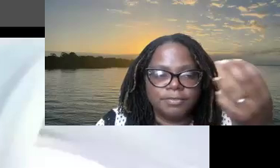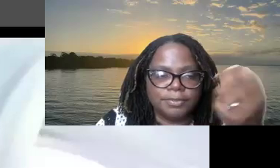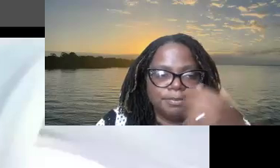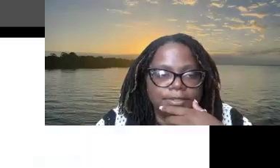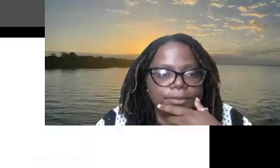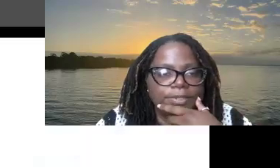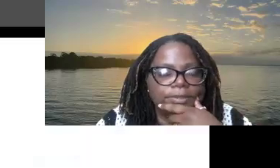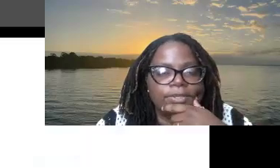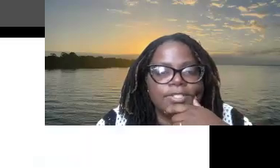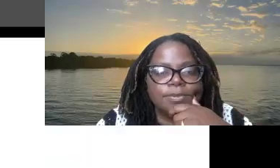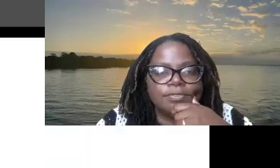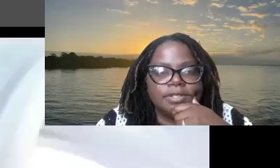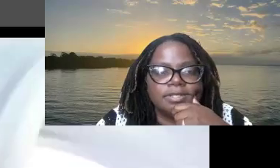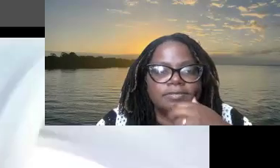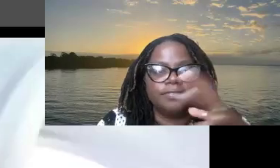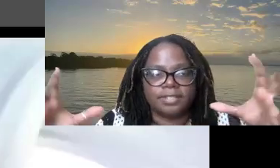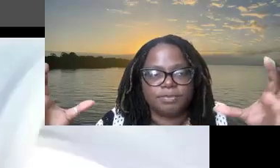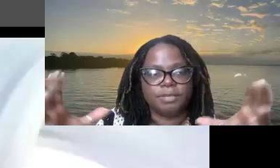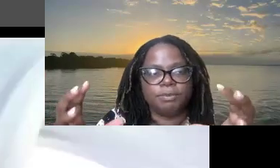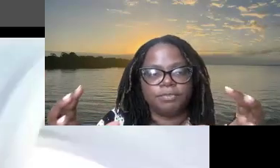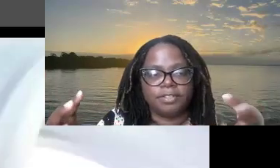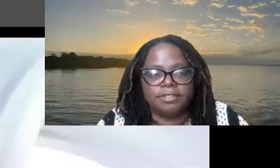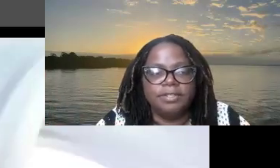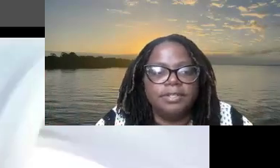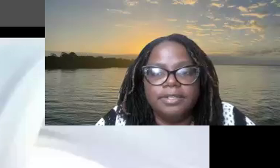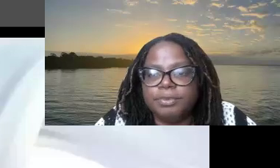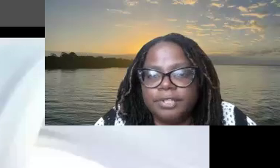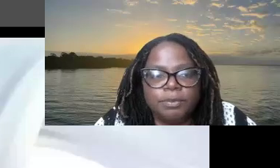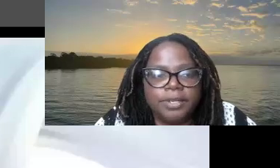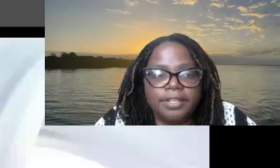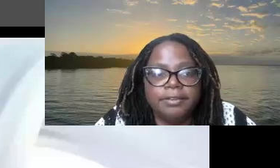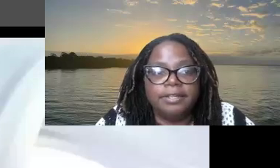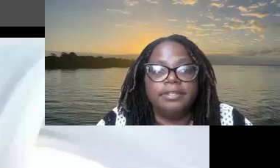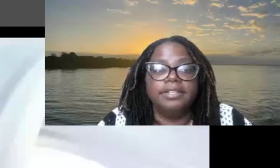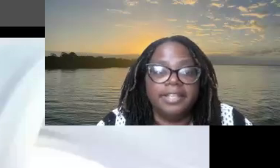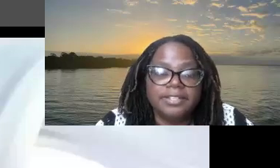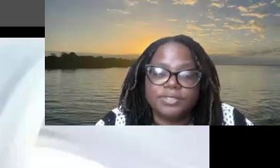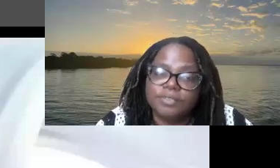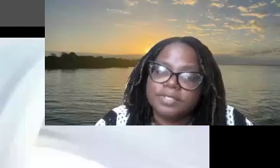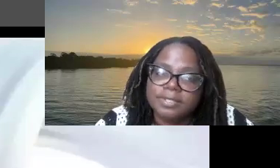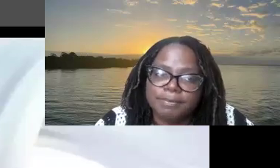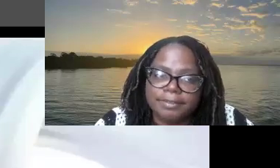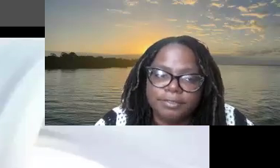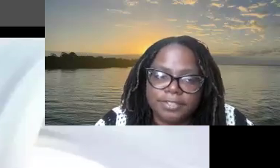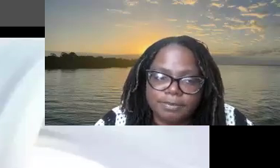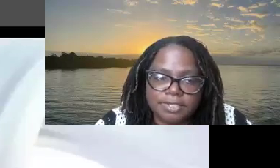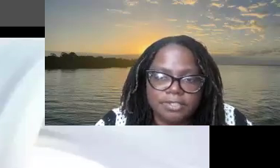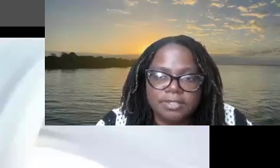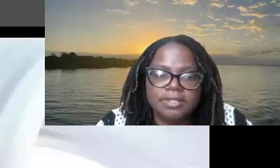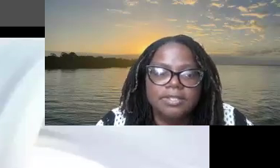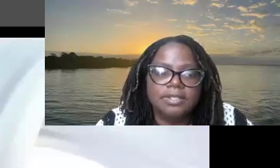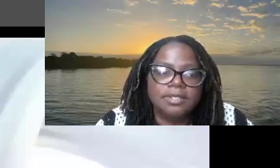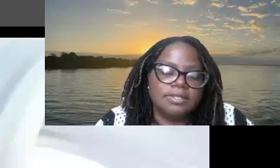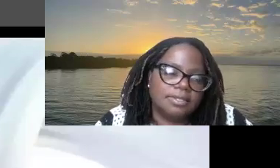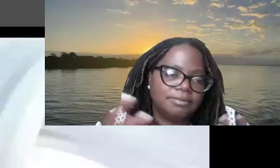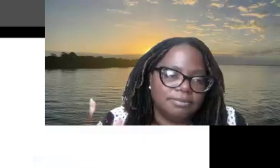might be small for a big urban place, but for us to get this many people of color in a predominantly white area, getting services about their